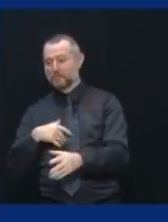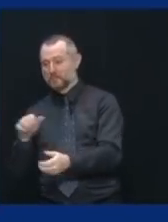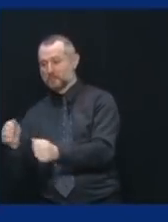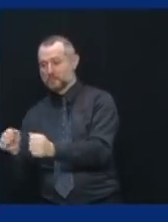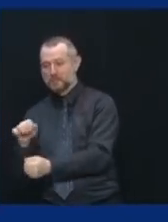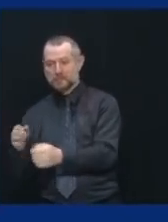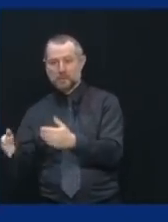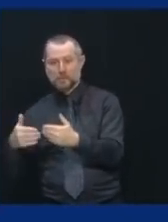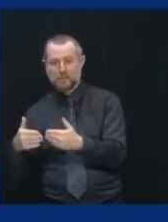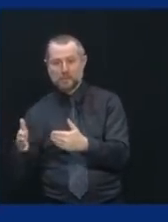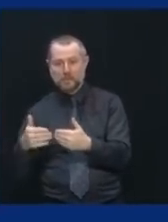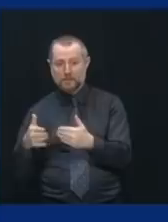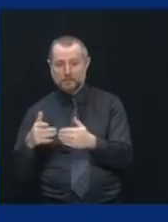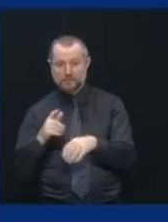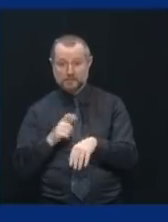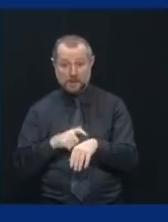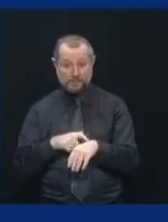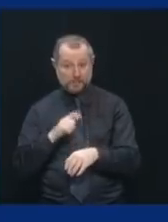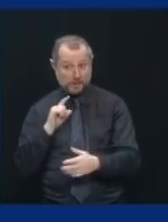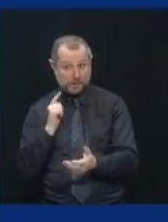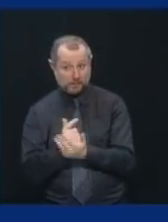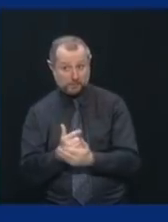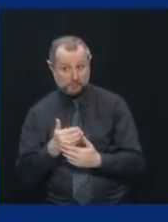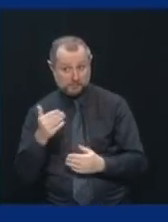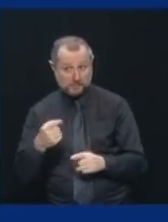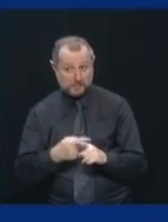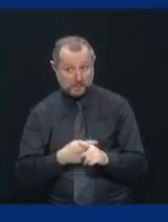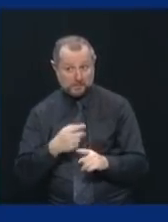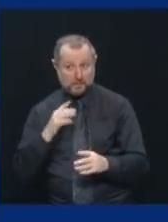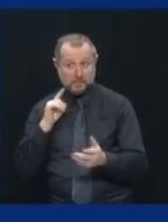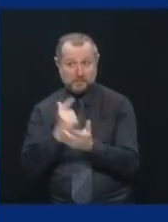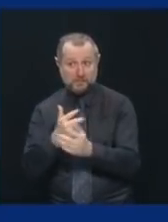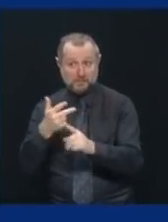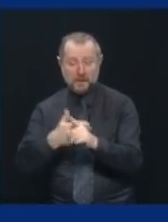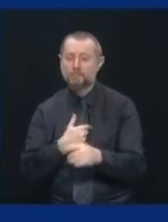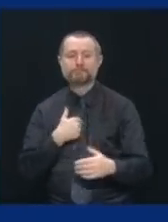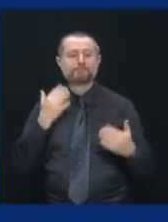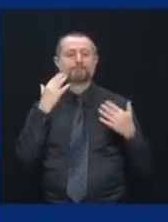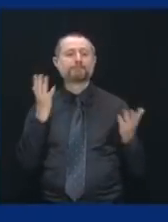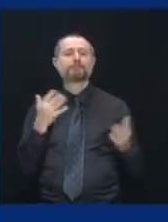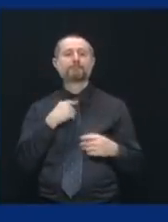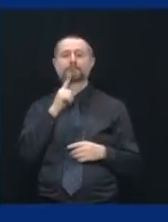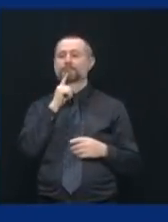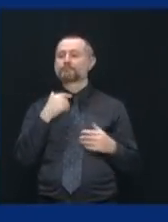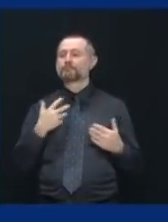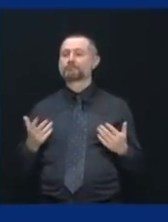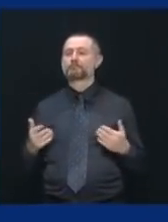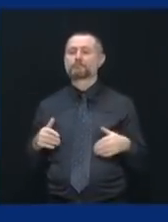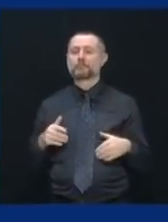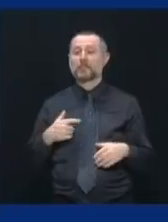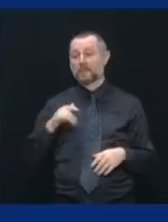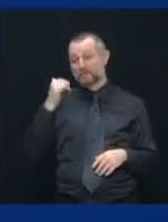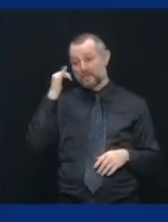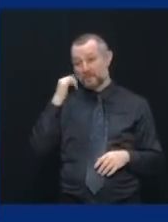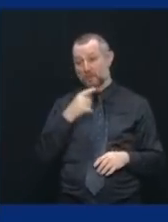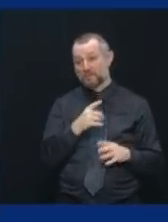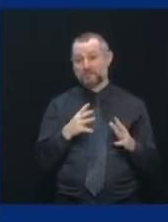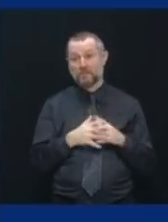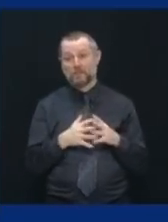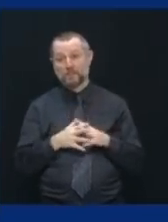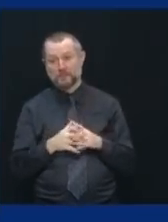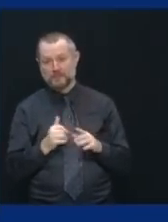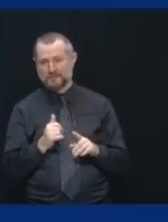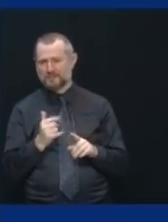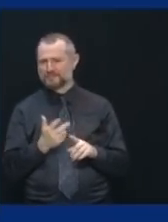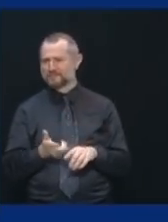timeline for you, but we announced, we had the Buffalo Bills games a couple of weeks ago. We then announced